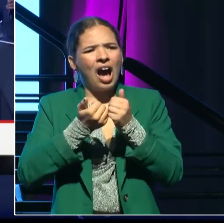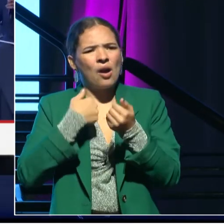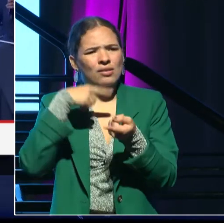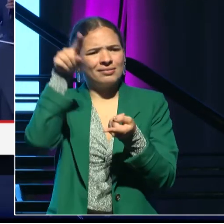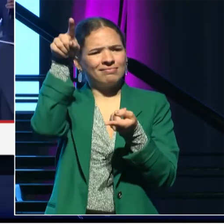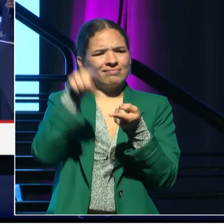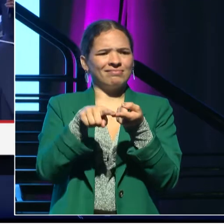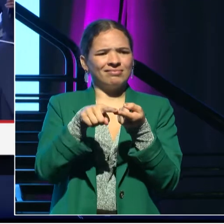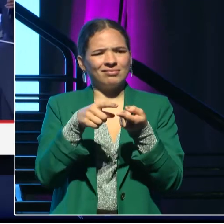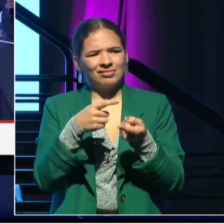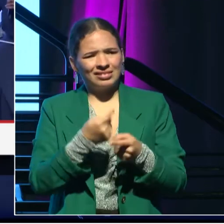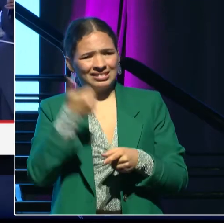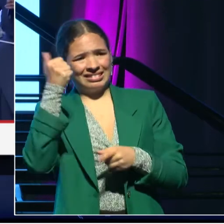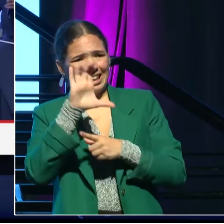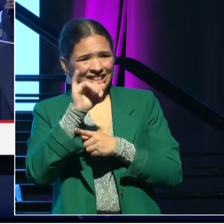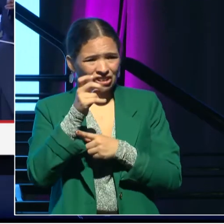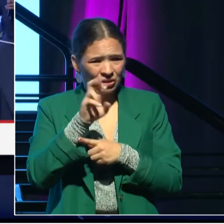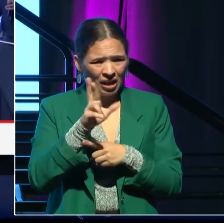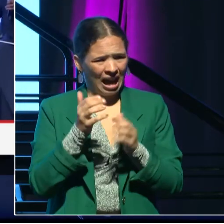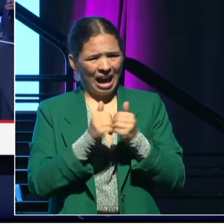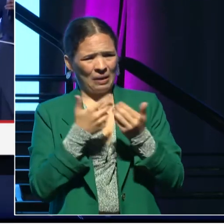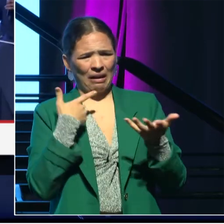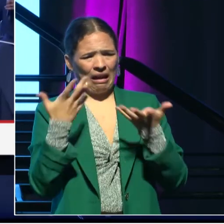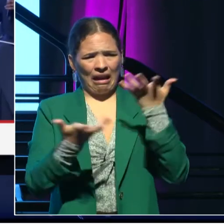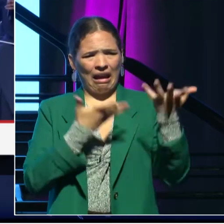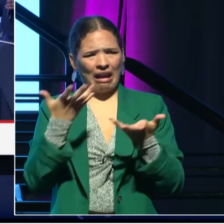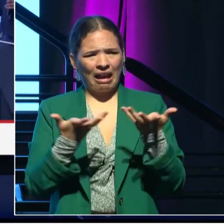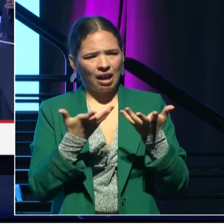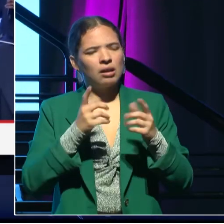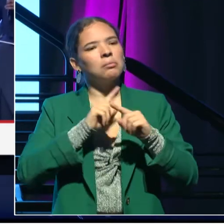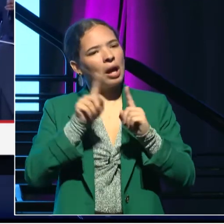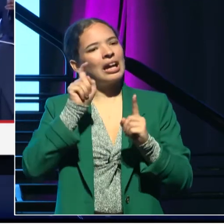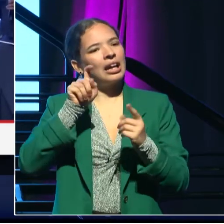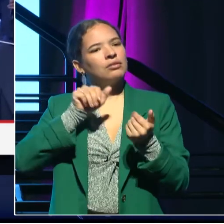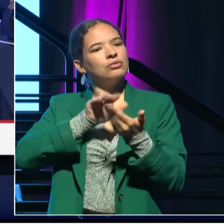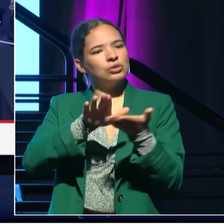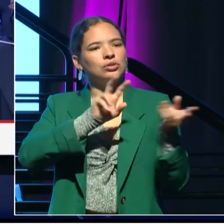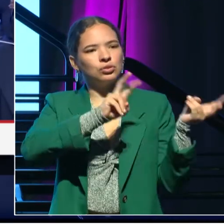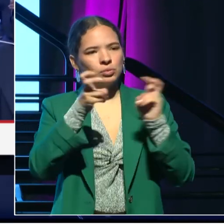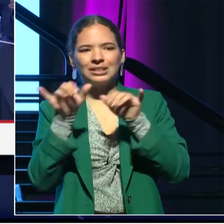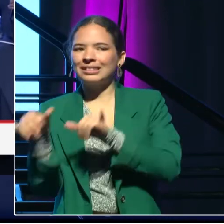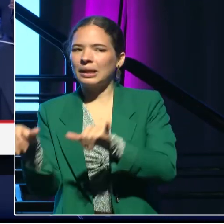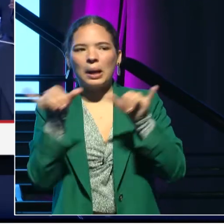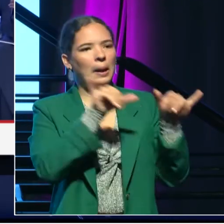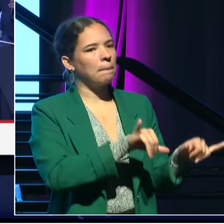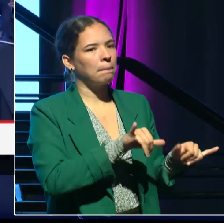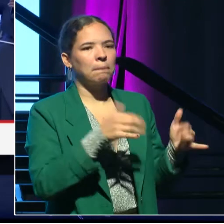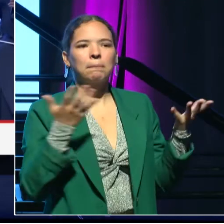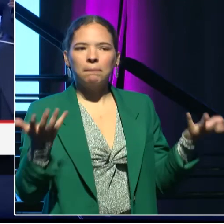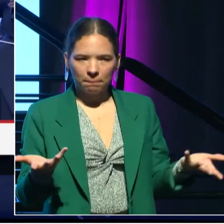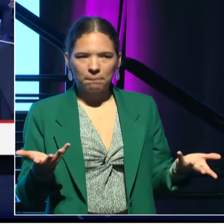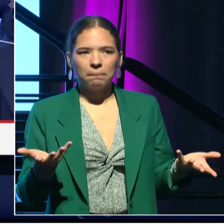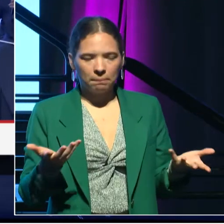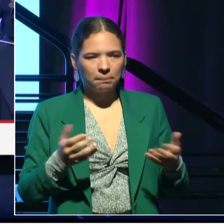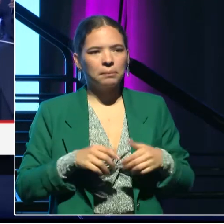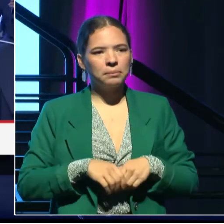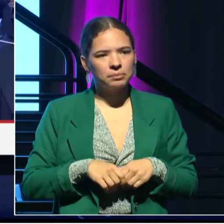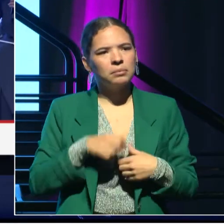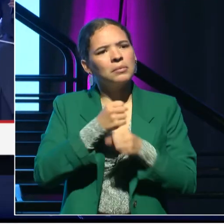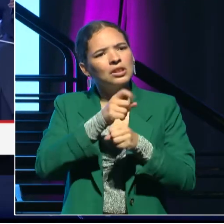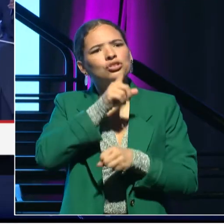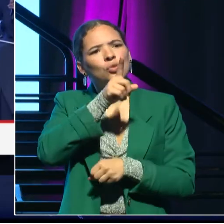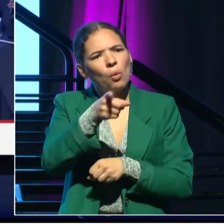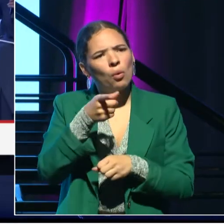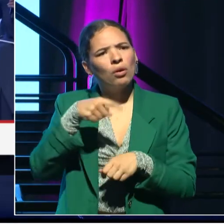rid of that cancer. Well, we need to be approaching these issues with that same vigor and vigilance to make sure how we get rid